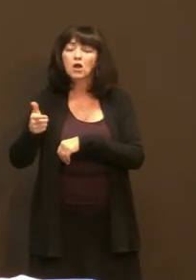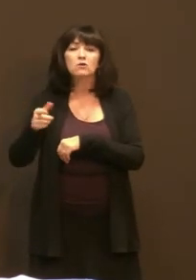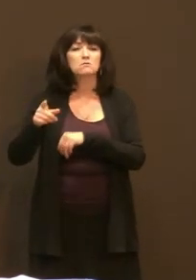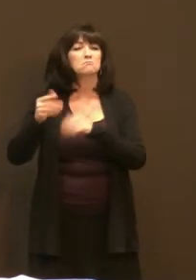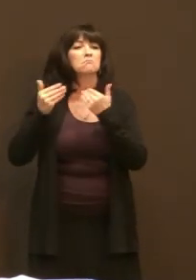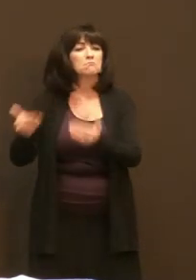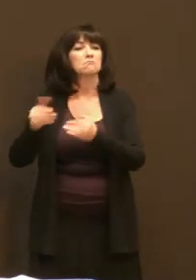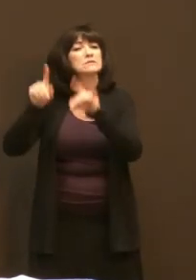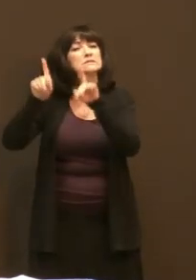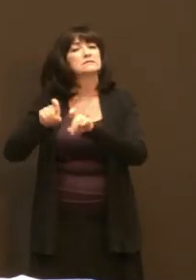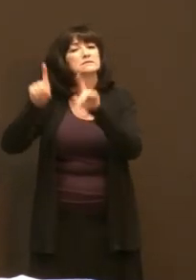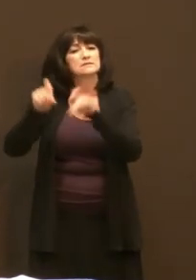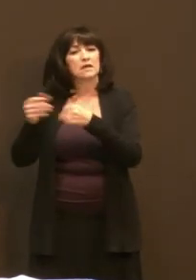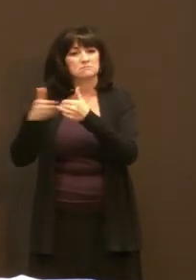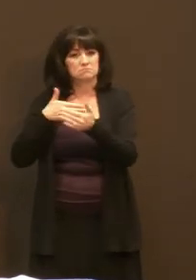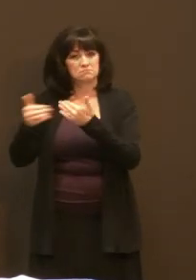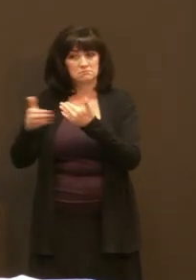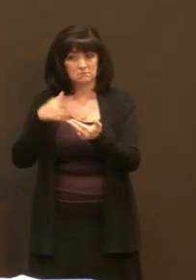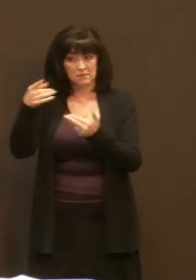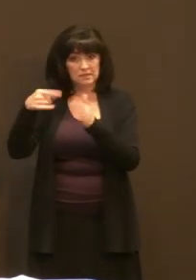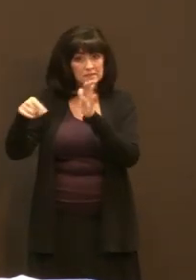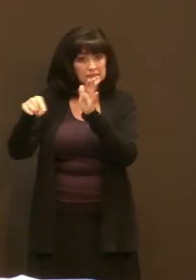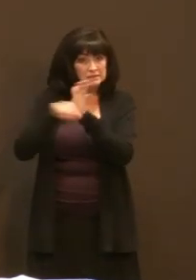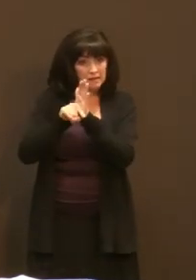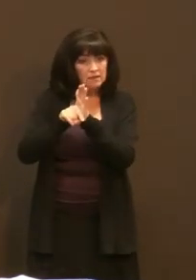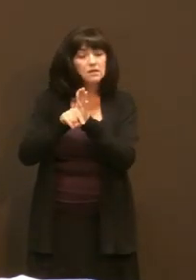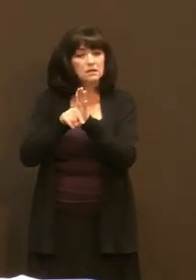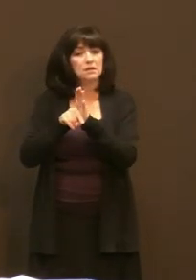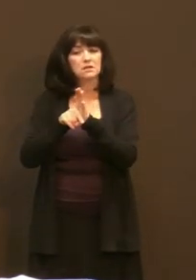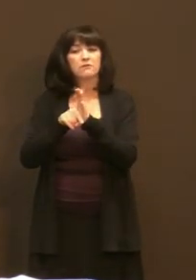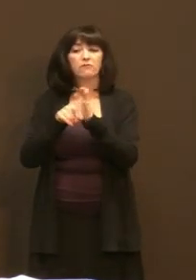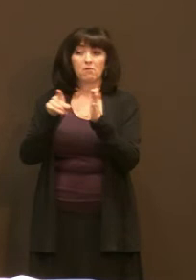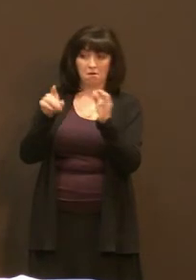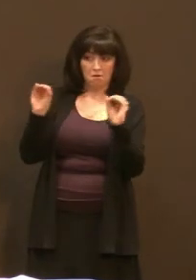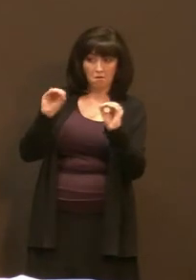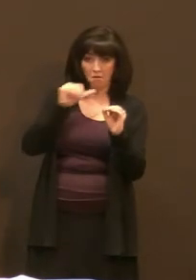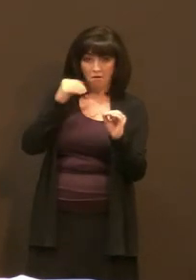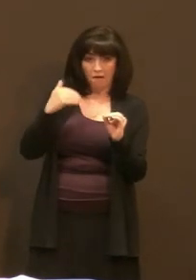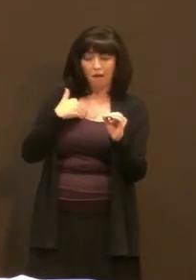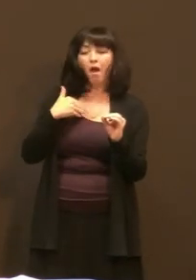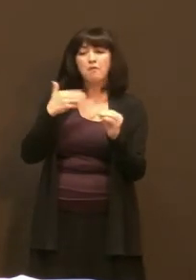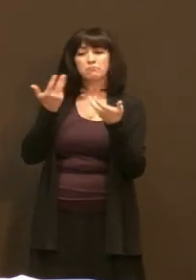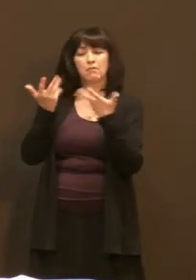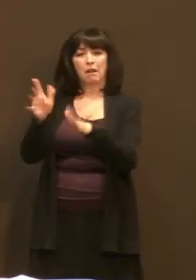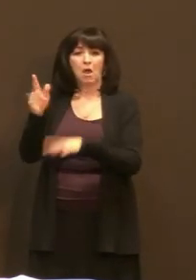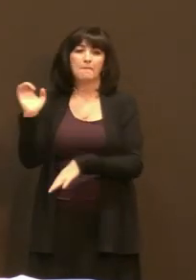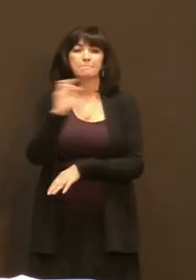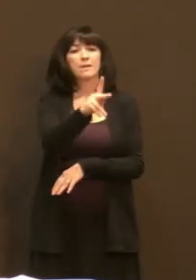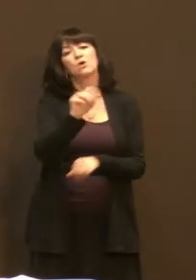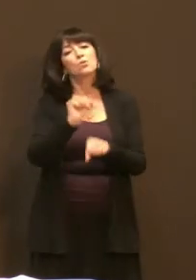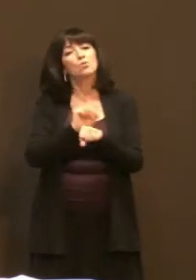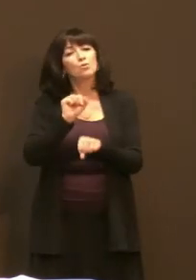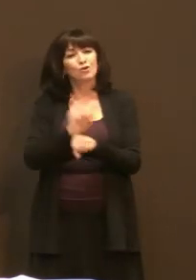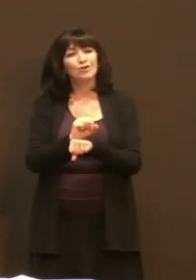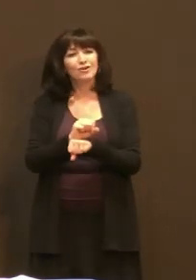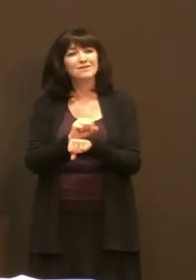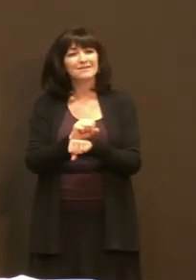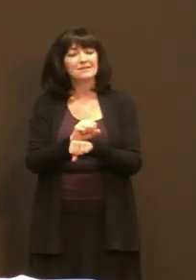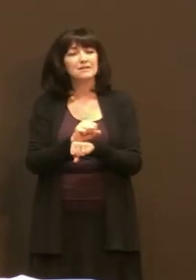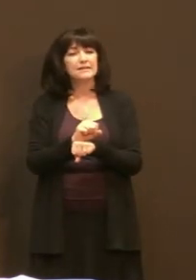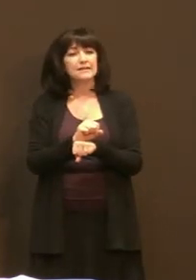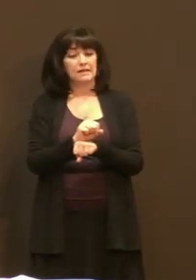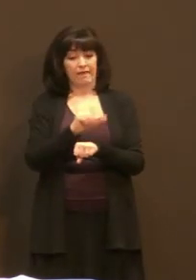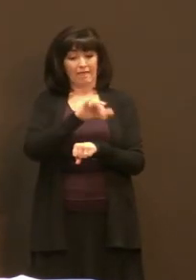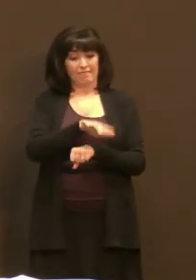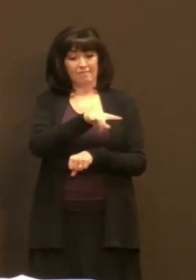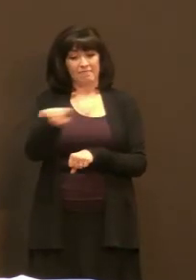they can, more readily go back to work. There's a number of scenarios in which having that information more